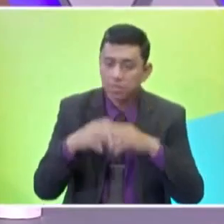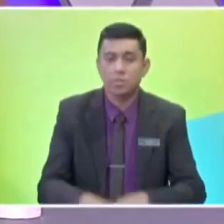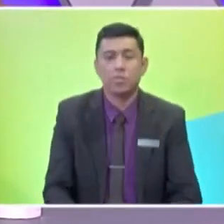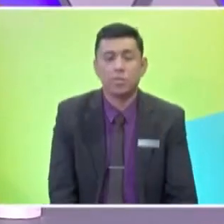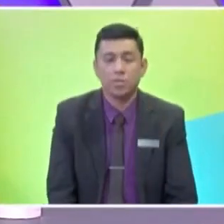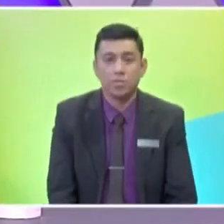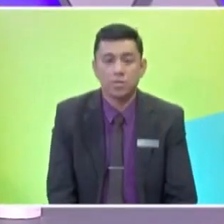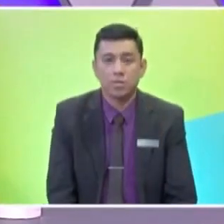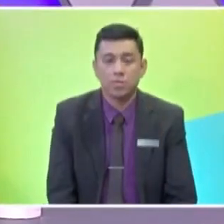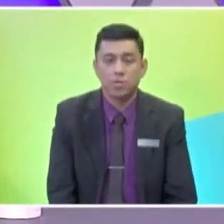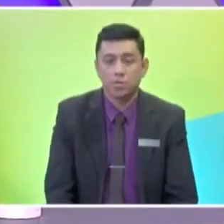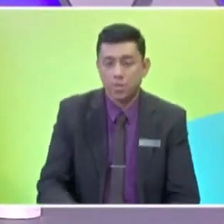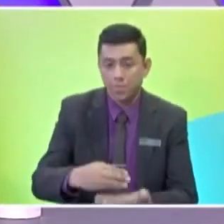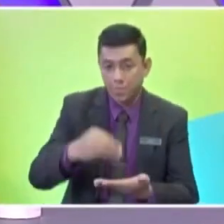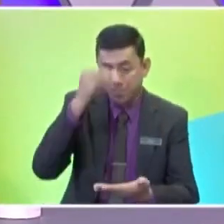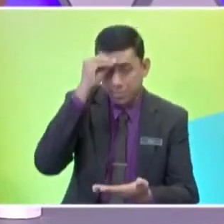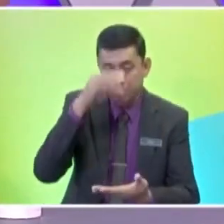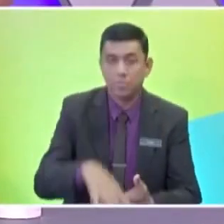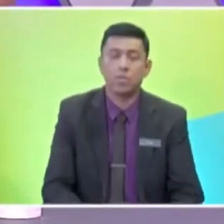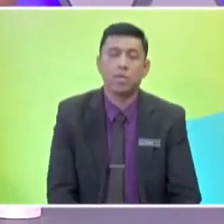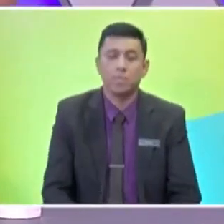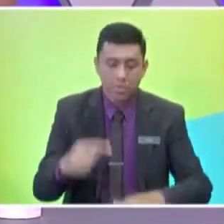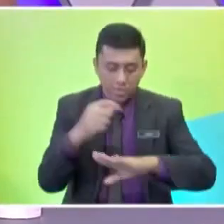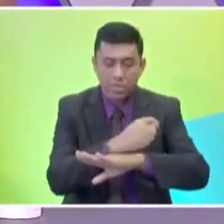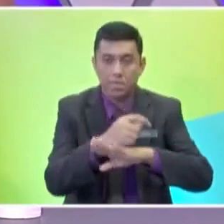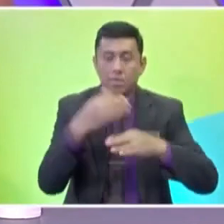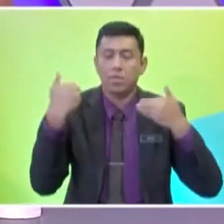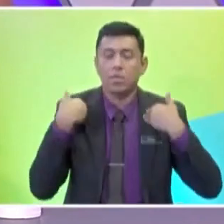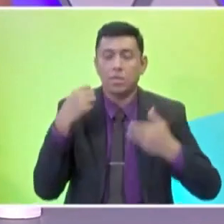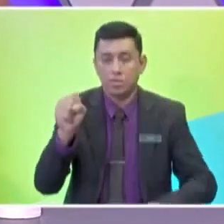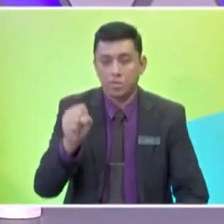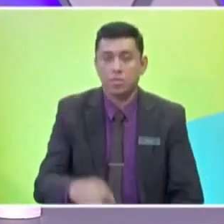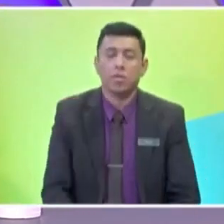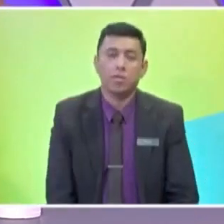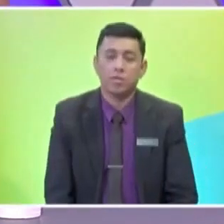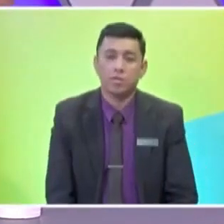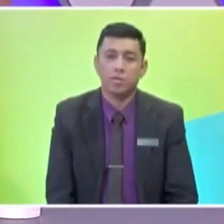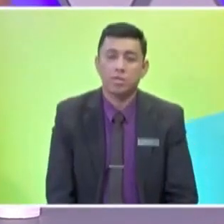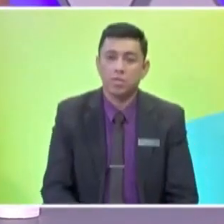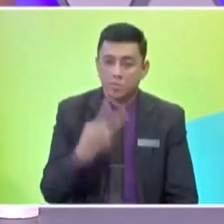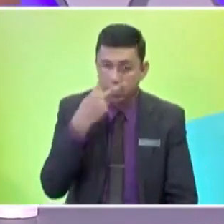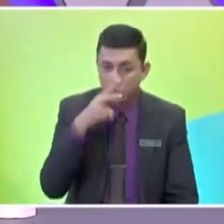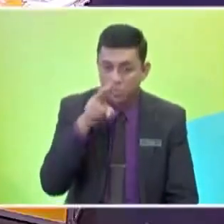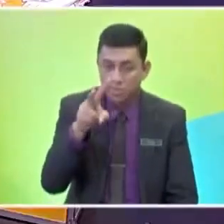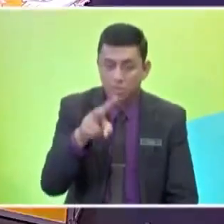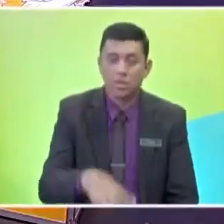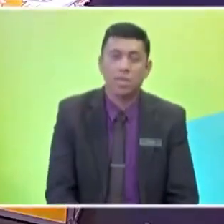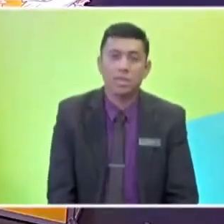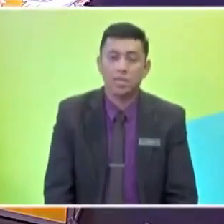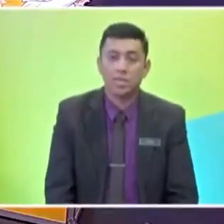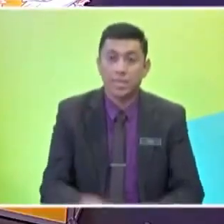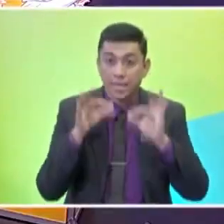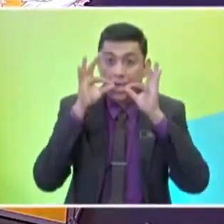as you said, Irfan, we have learned about some of the tame animals. Mm-hmm. Which are? Can you say the animals, Irfan? We have